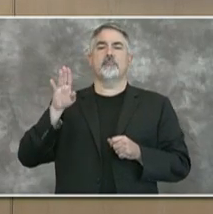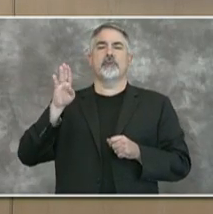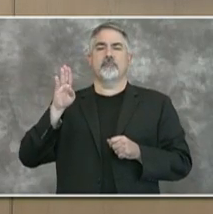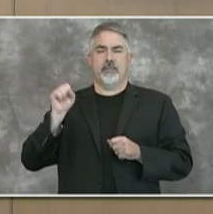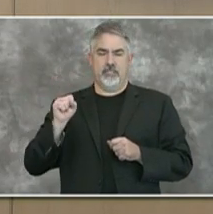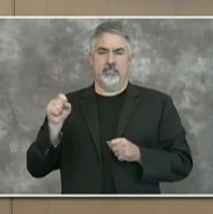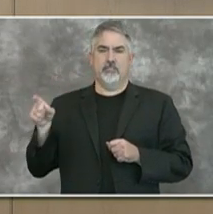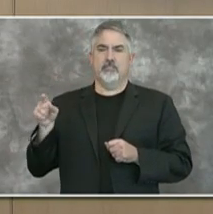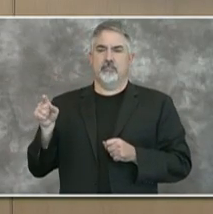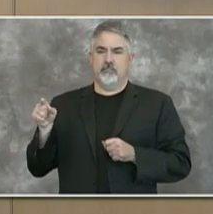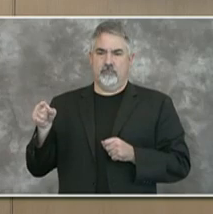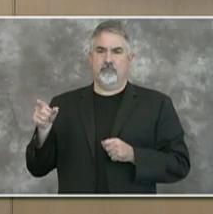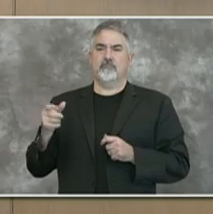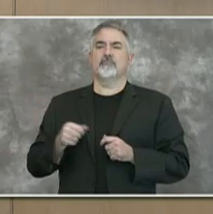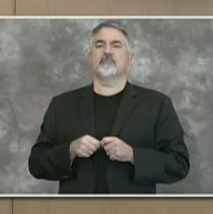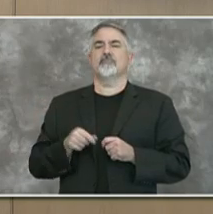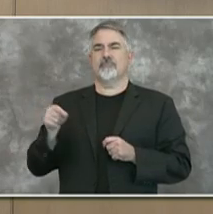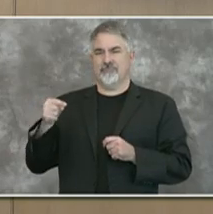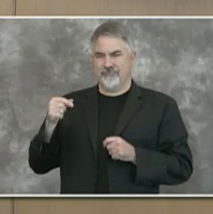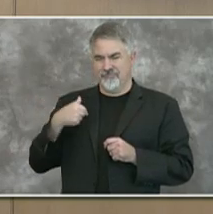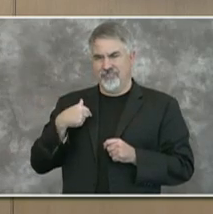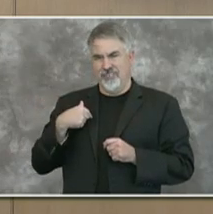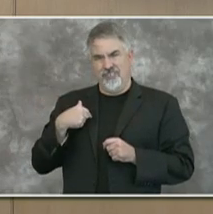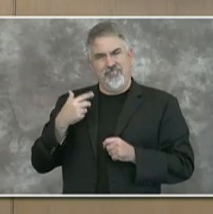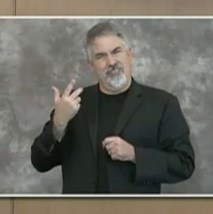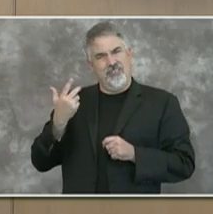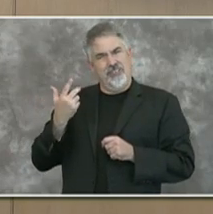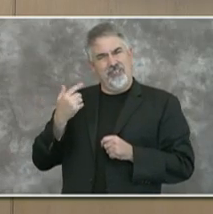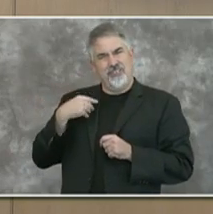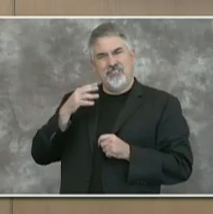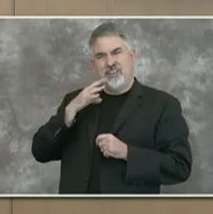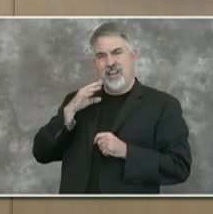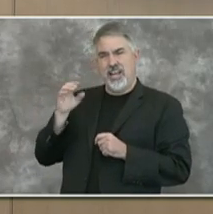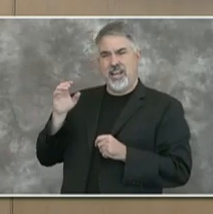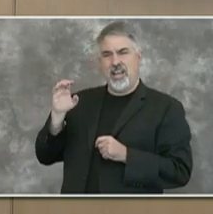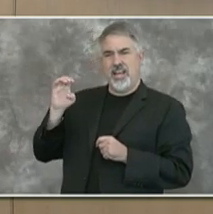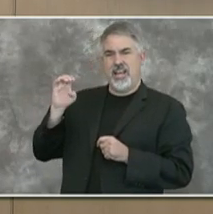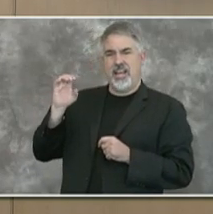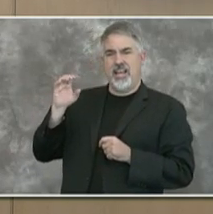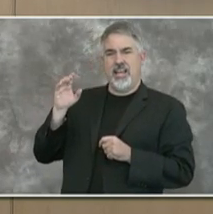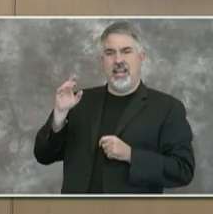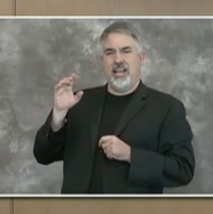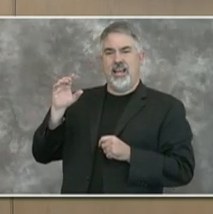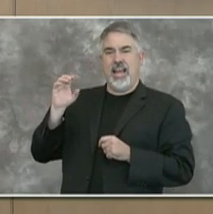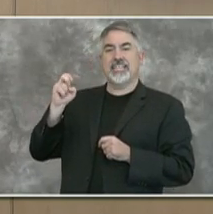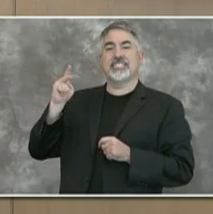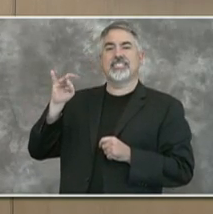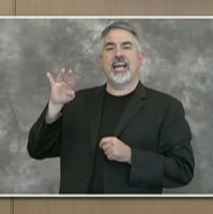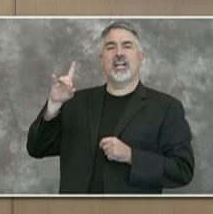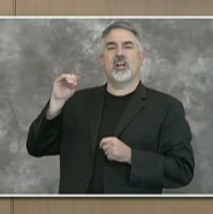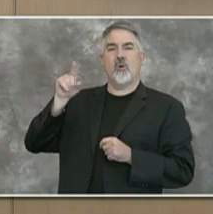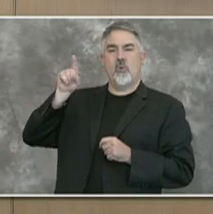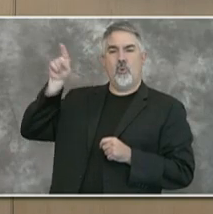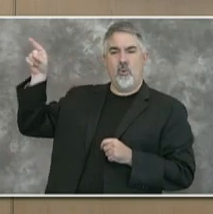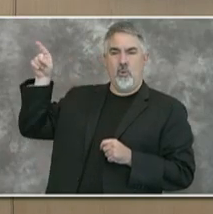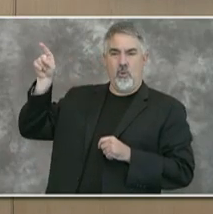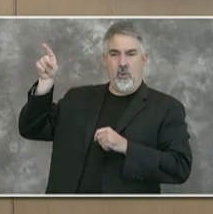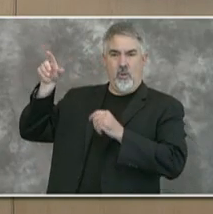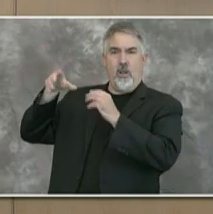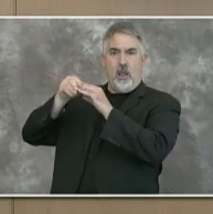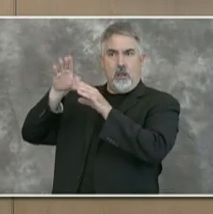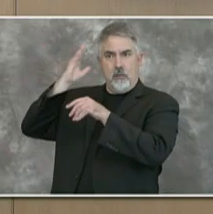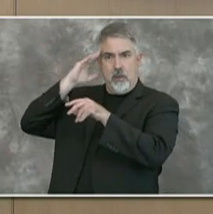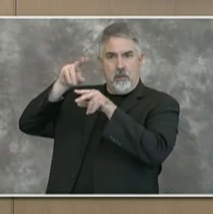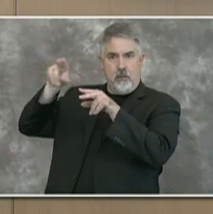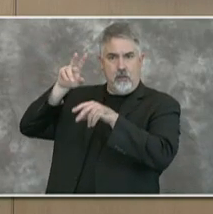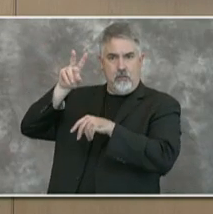you guys made that announcement up there in Escondido, expanding up 250 hospital beds. But are there any non-traditional sites that are being